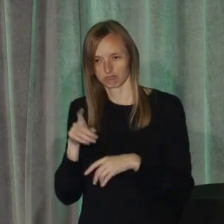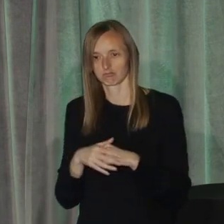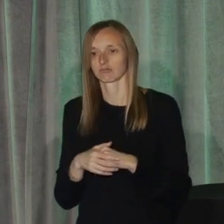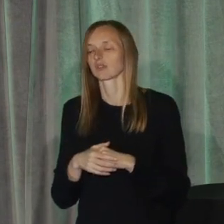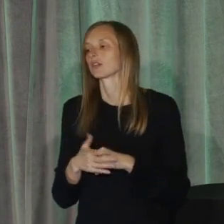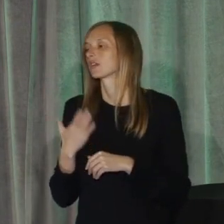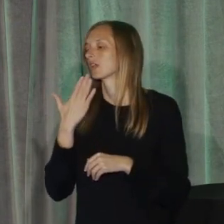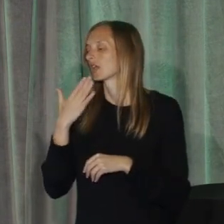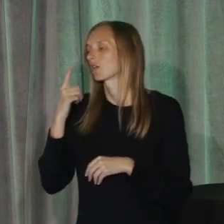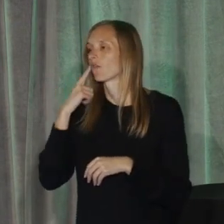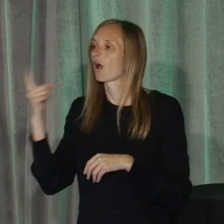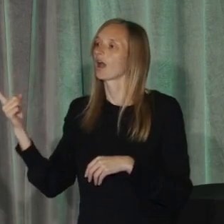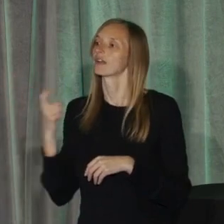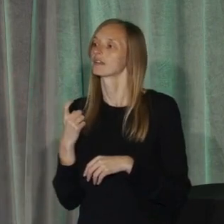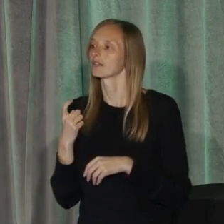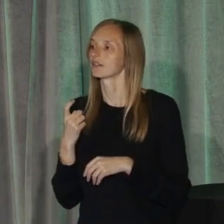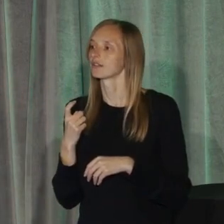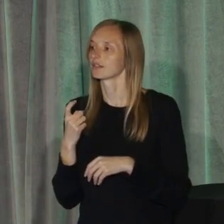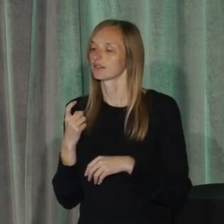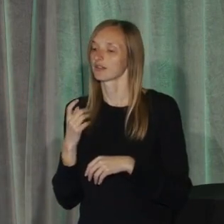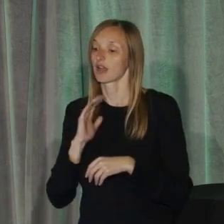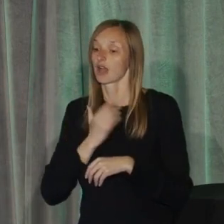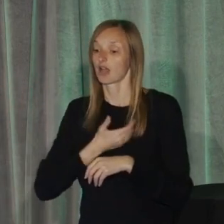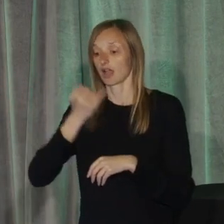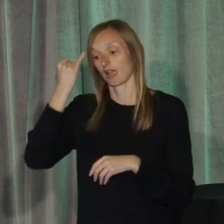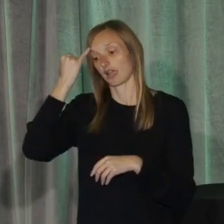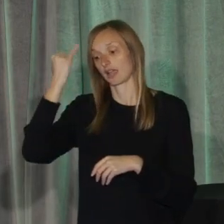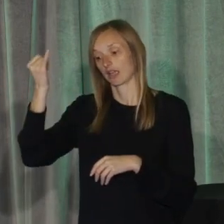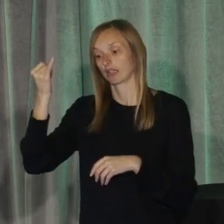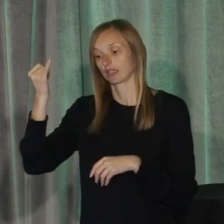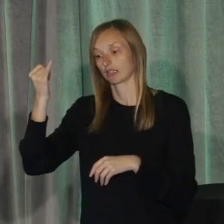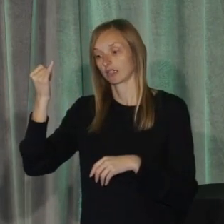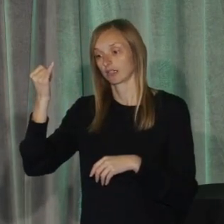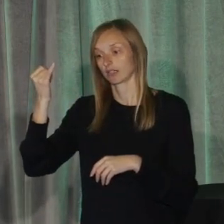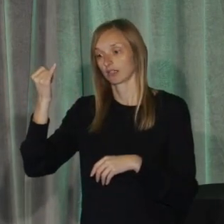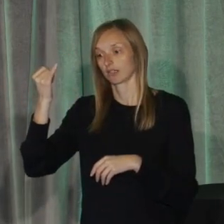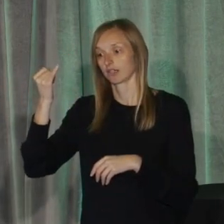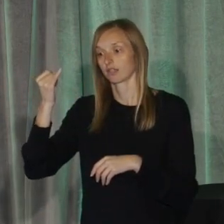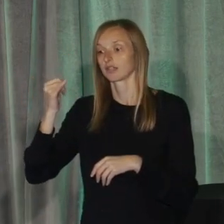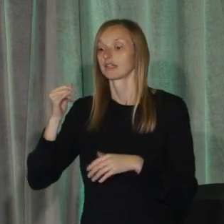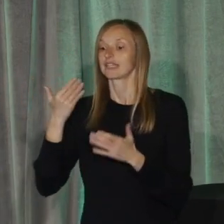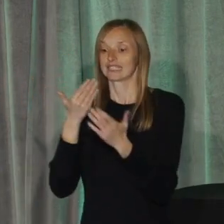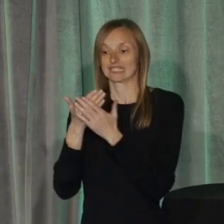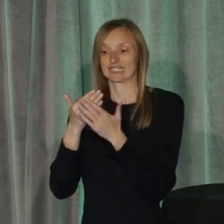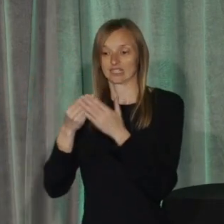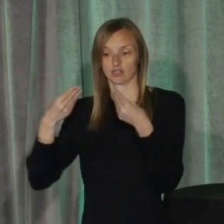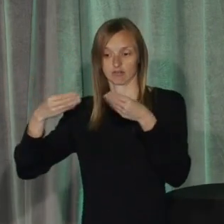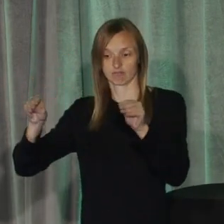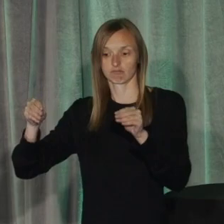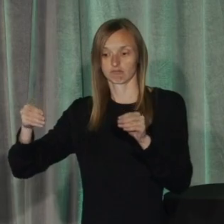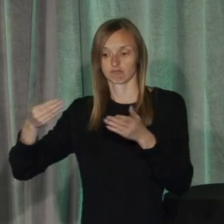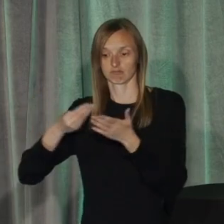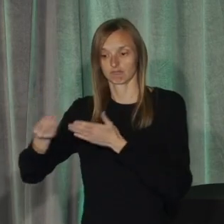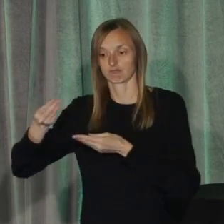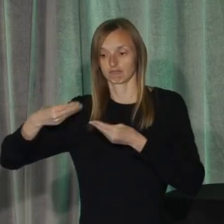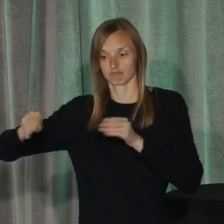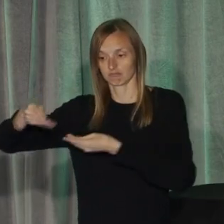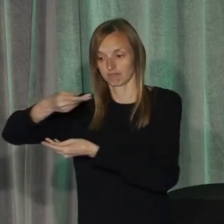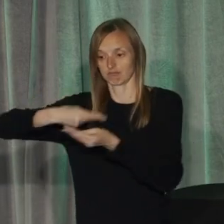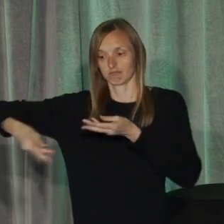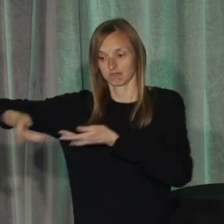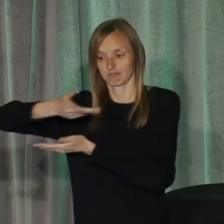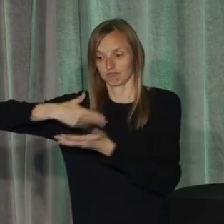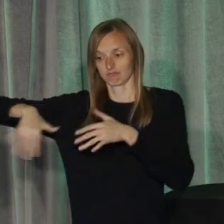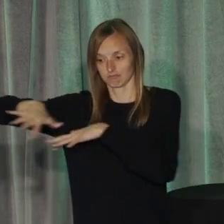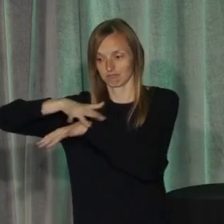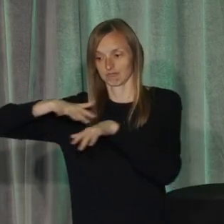Thank you so much. So our thought is just to put on near the market, where the retailers can take their